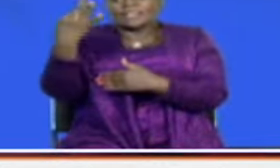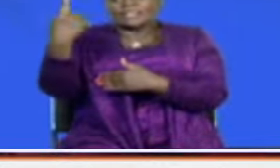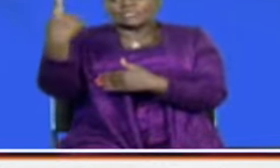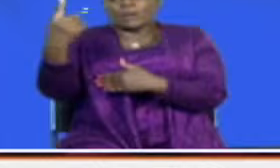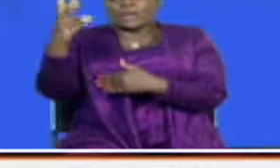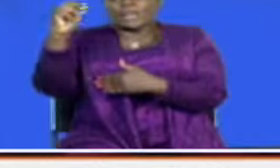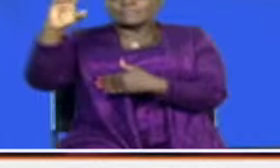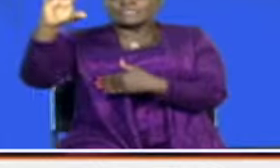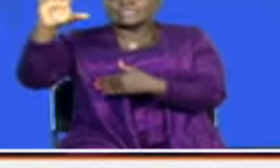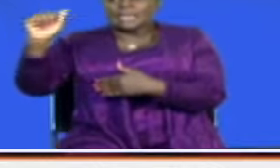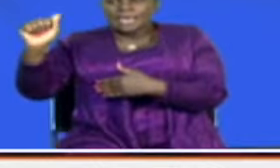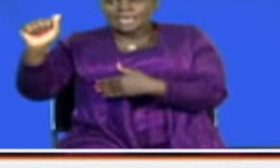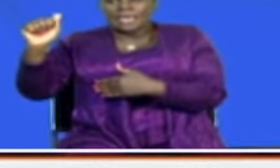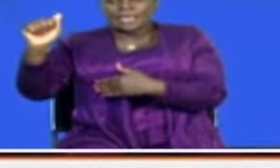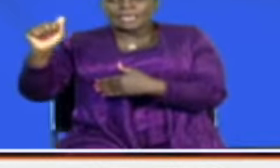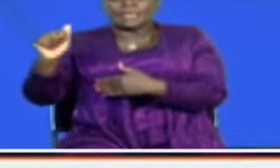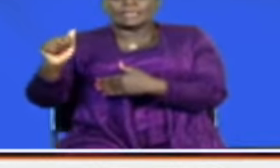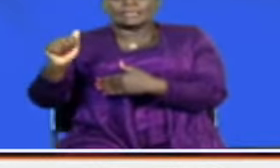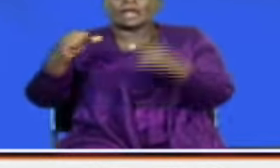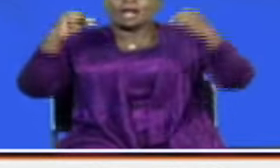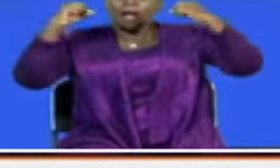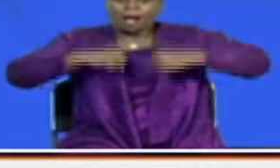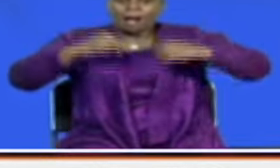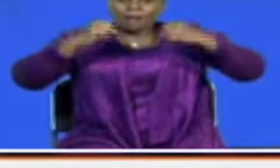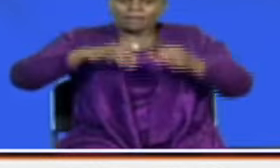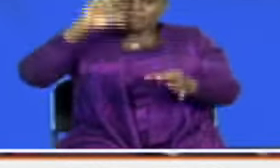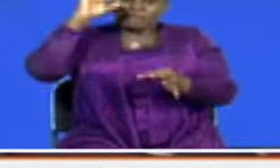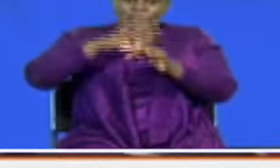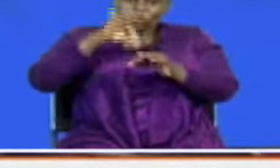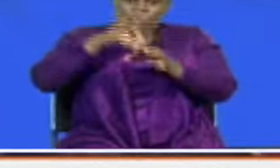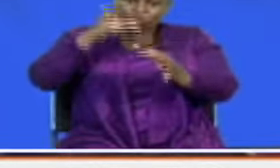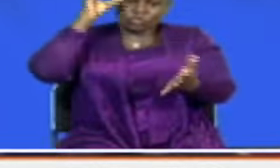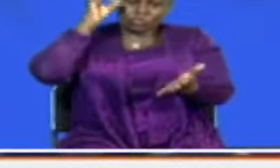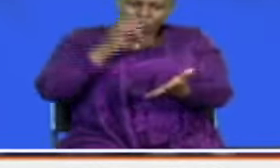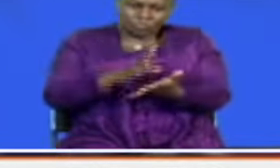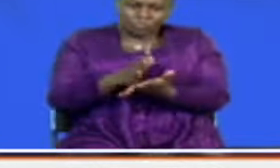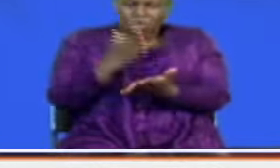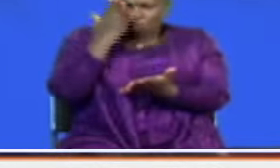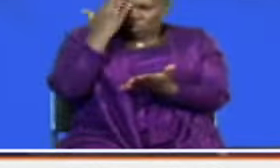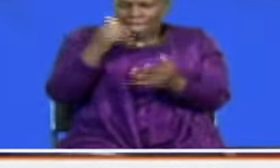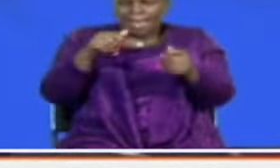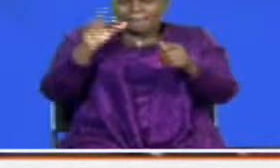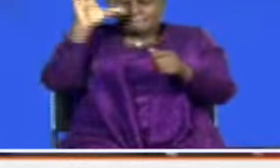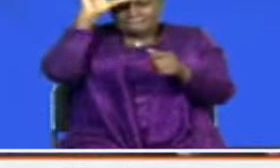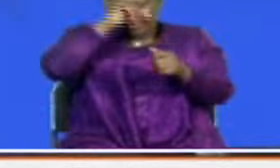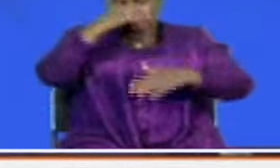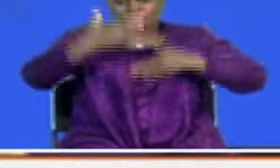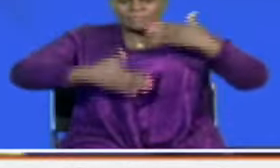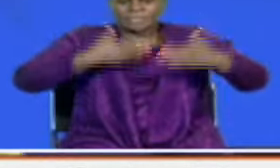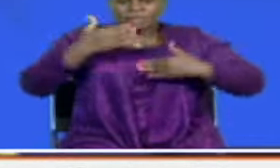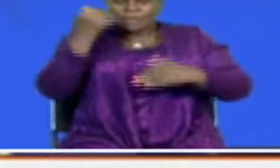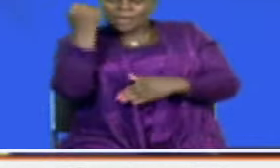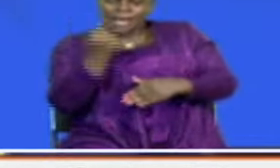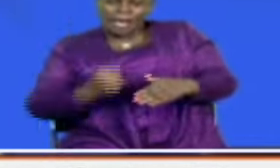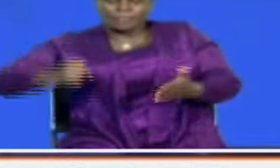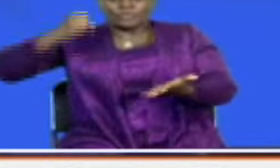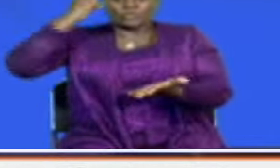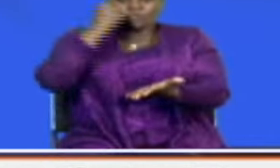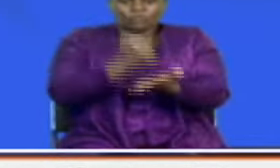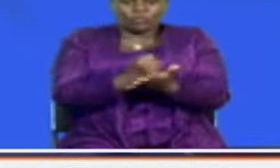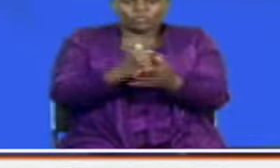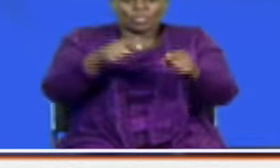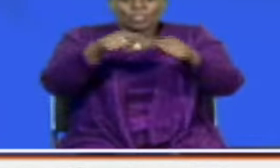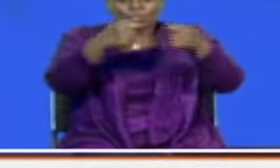members of the Kericho County Assembly unanimously voted for his impeachment on grounds of gross misconduct, abuse of office,